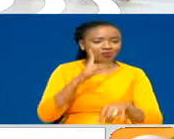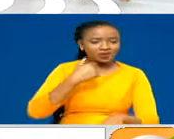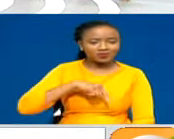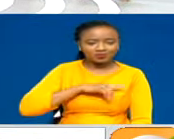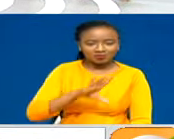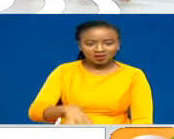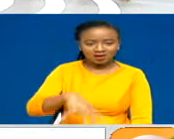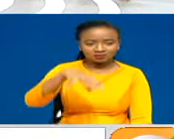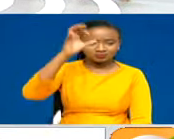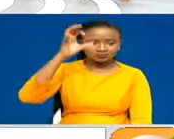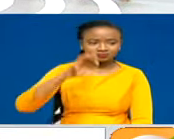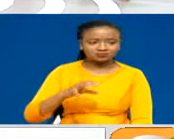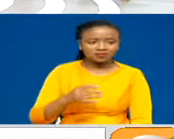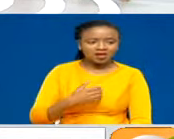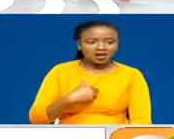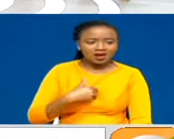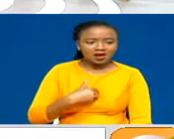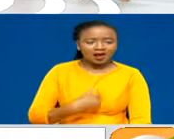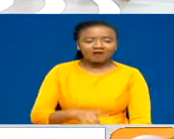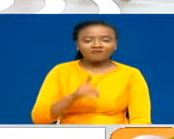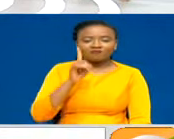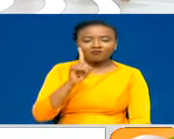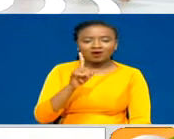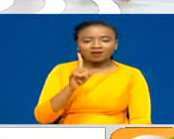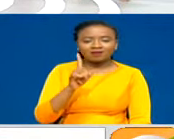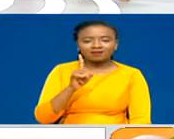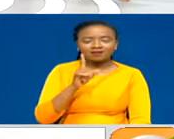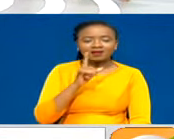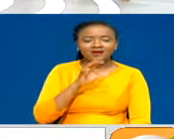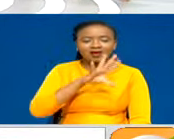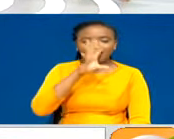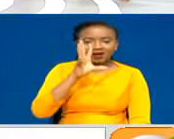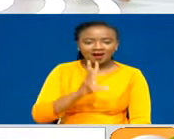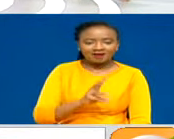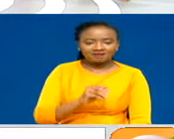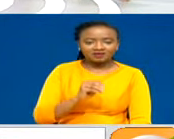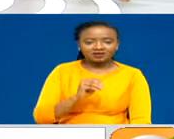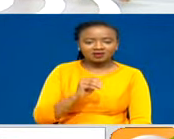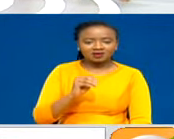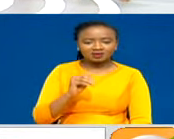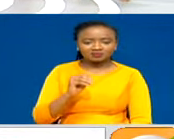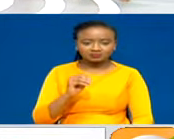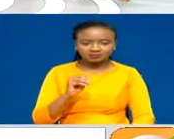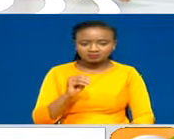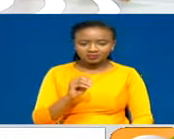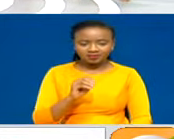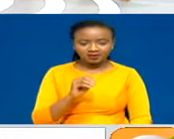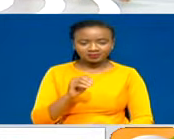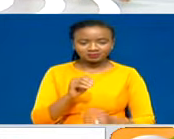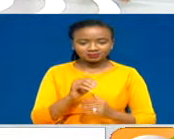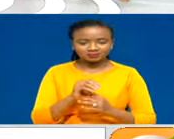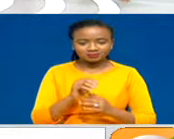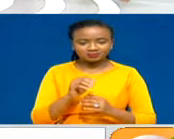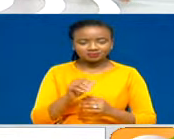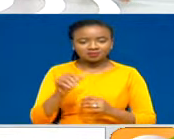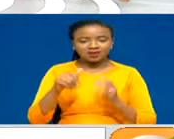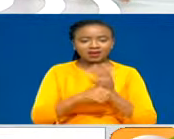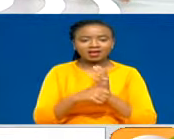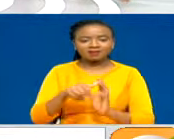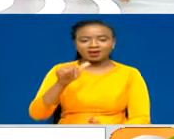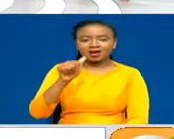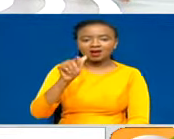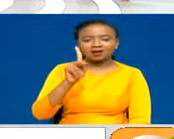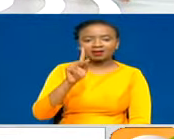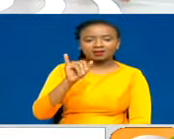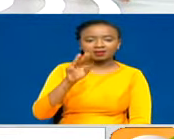watching the NBA as kids, there was only one African that we knew. Mm-hmm. They called him Akeem the Dream Olajuwon. Remember? Yes.